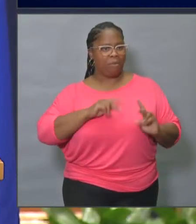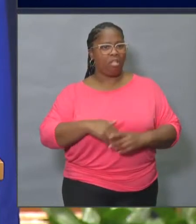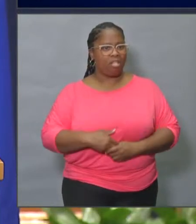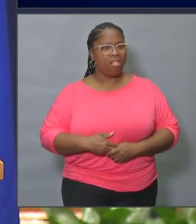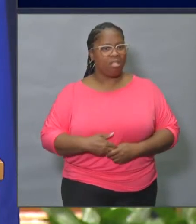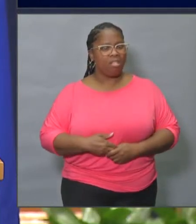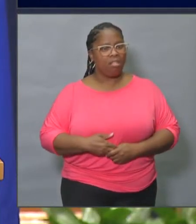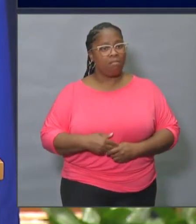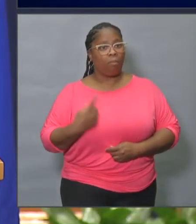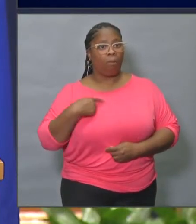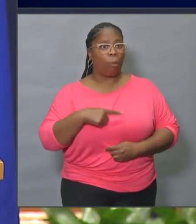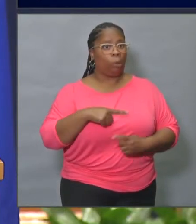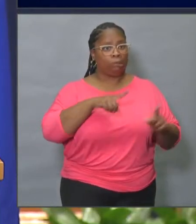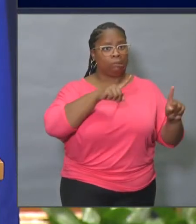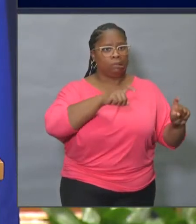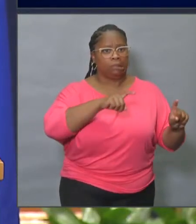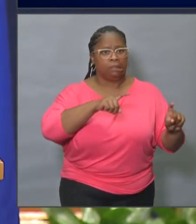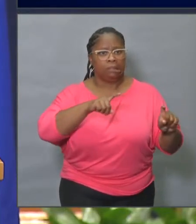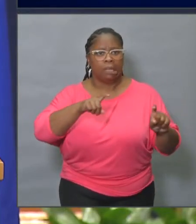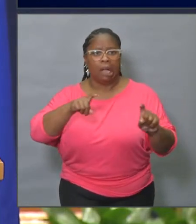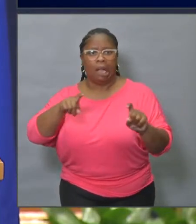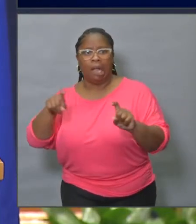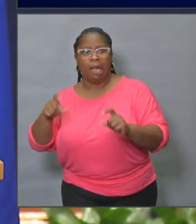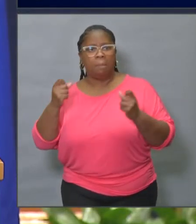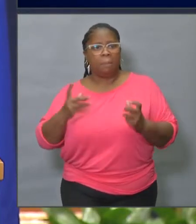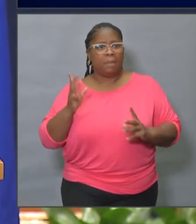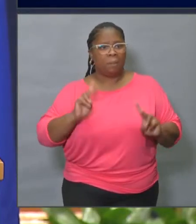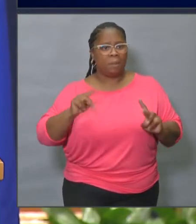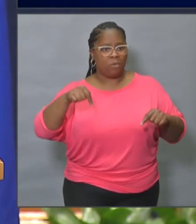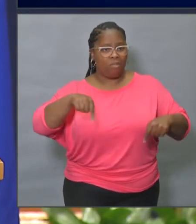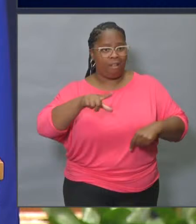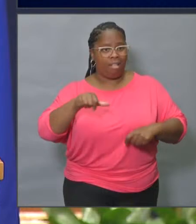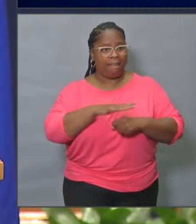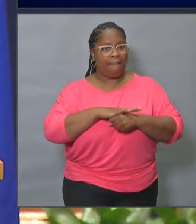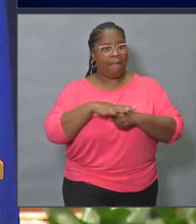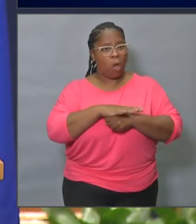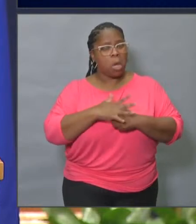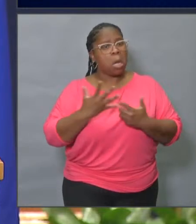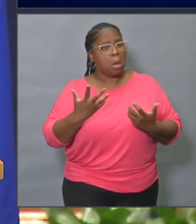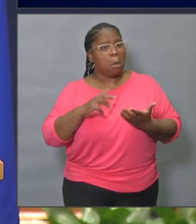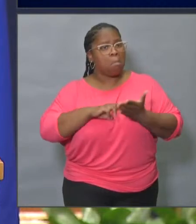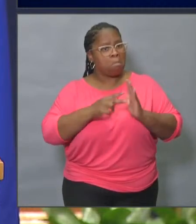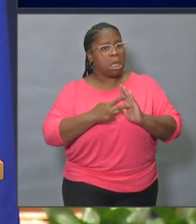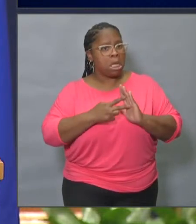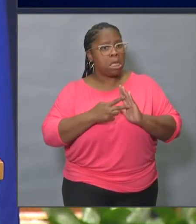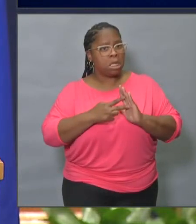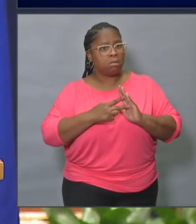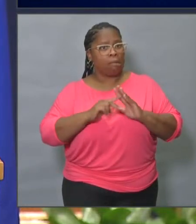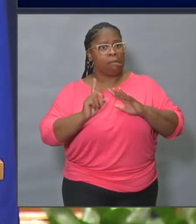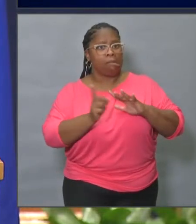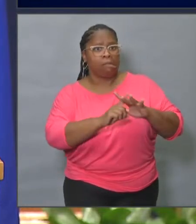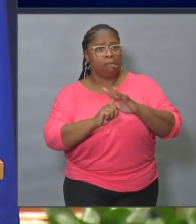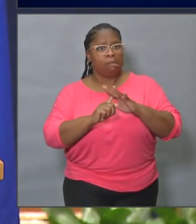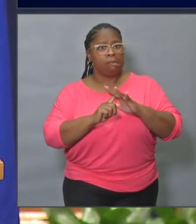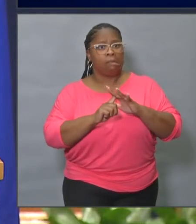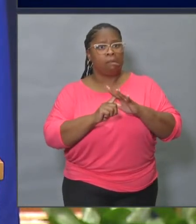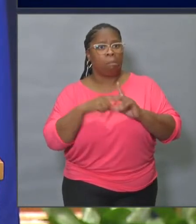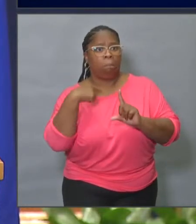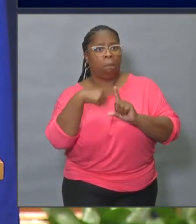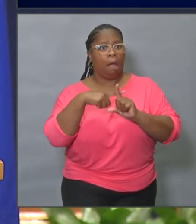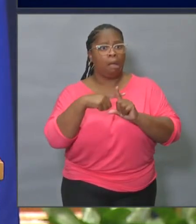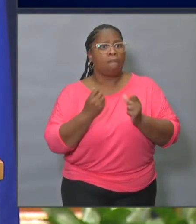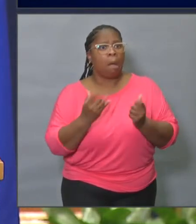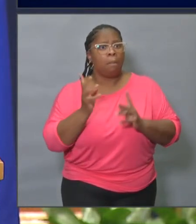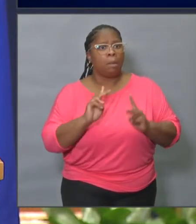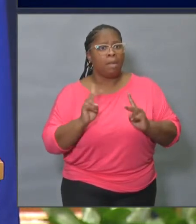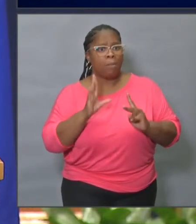testing a lot of people who need testing in LA County, we should expect to see our case numbers to go up. And as I've said